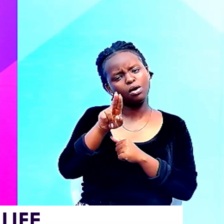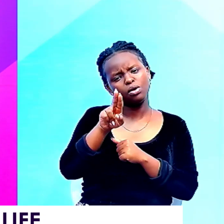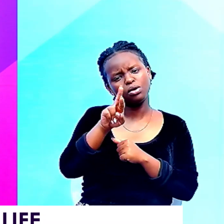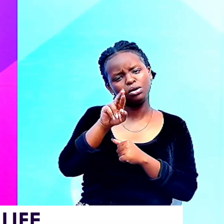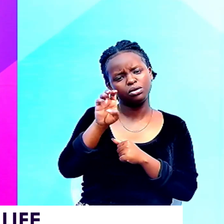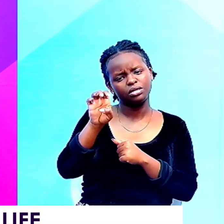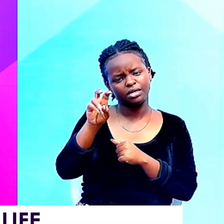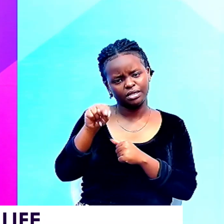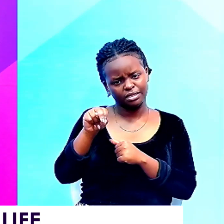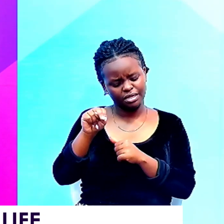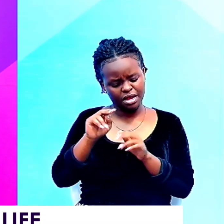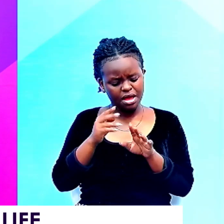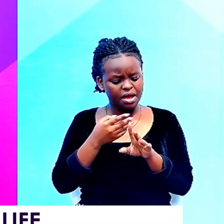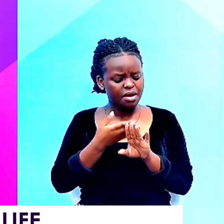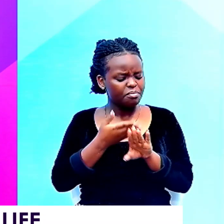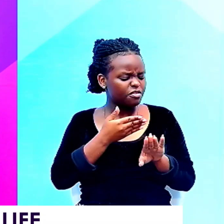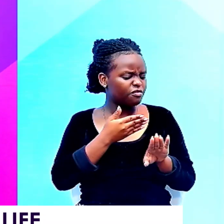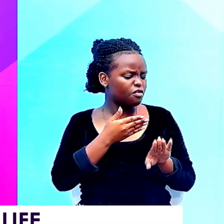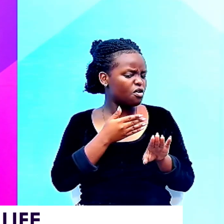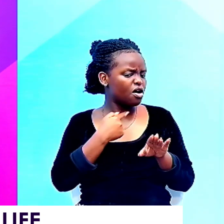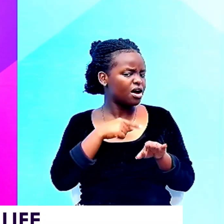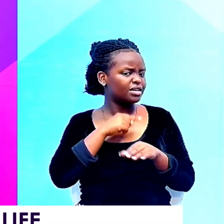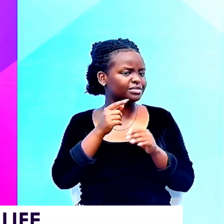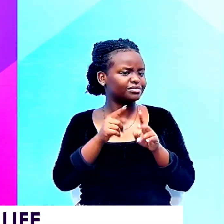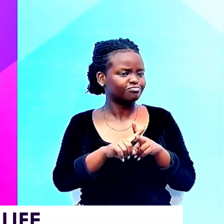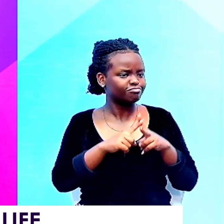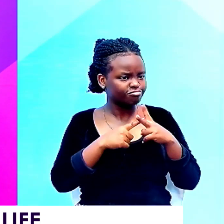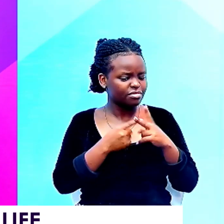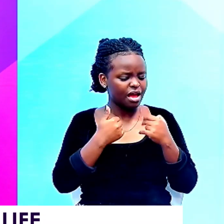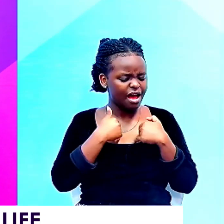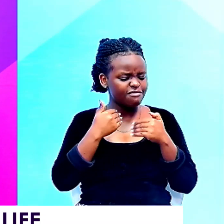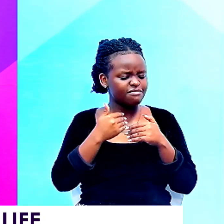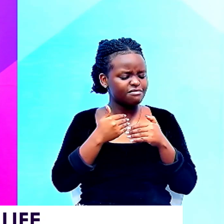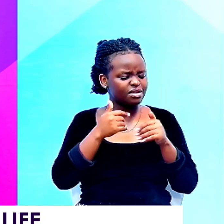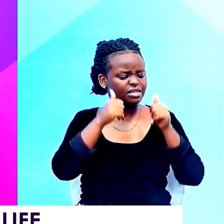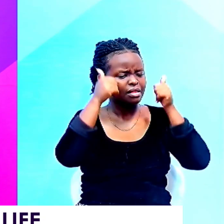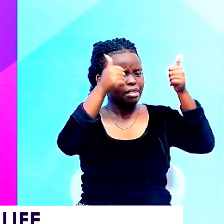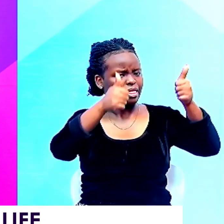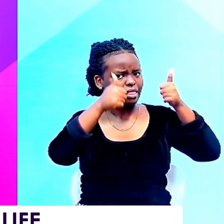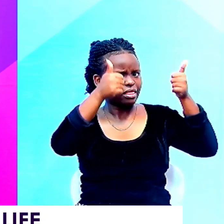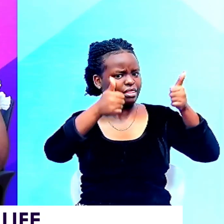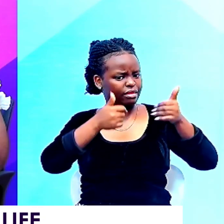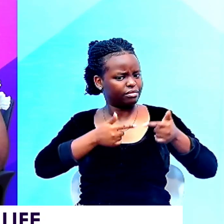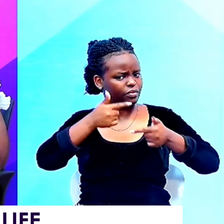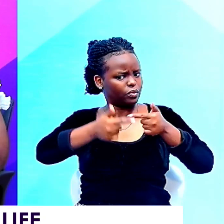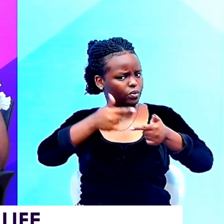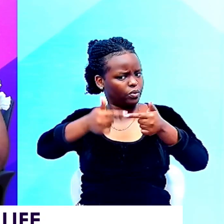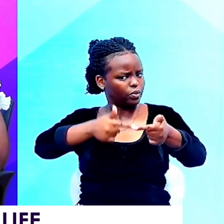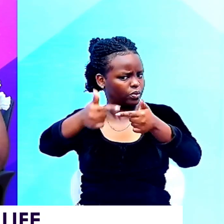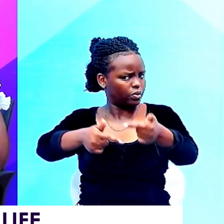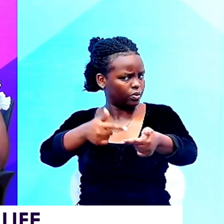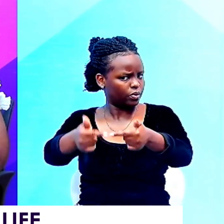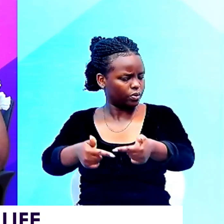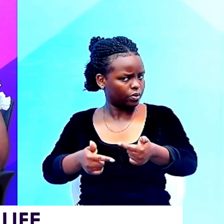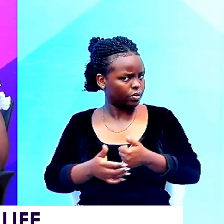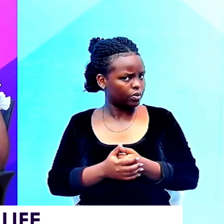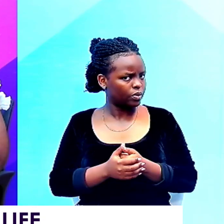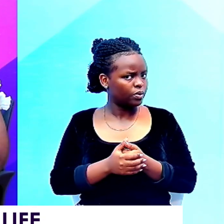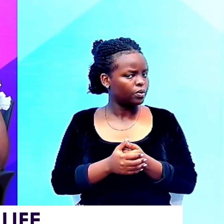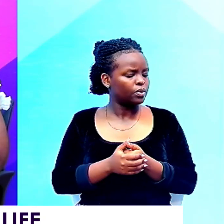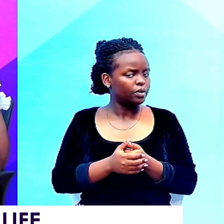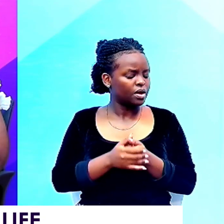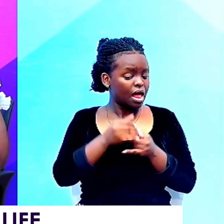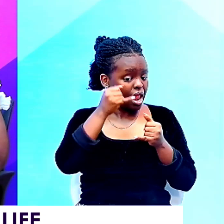we even begin, we've had series of demonstrations in the country. By the way,